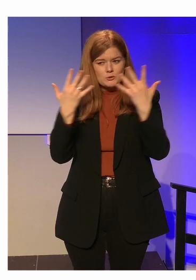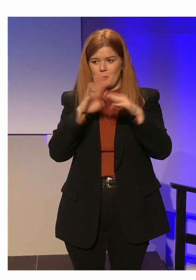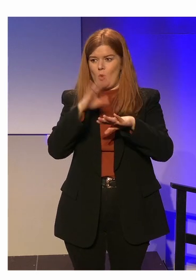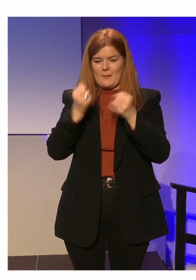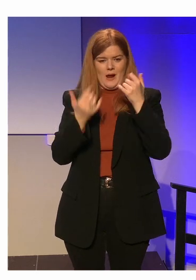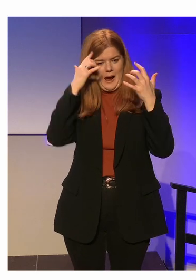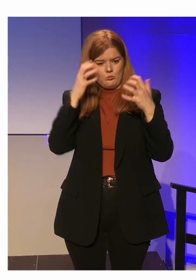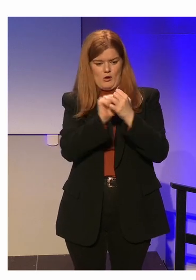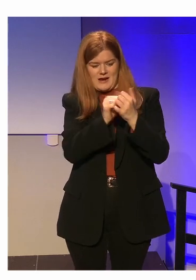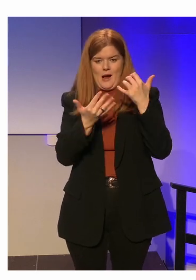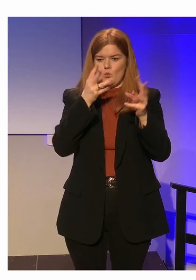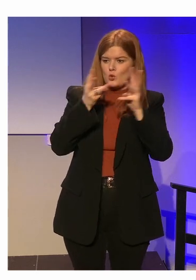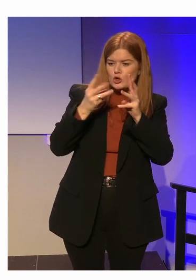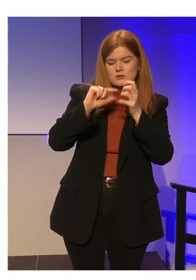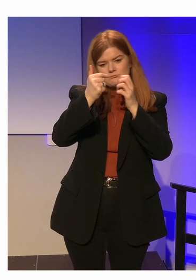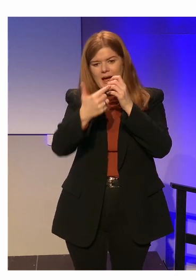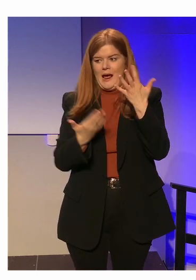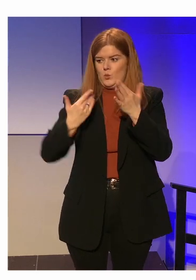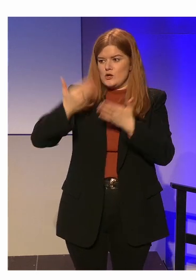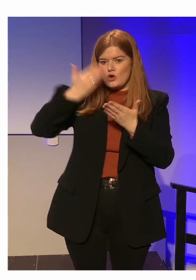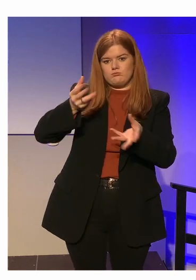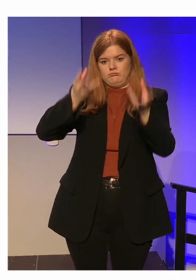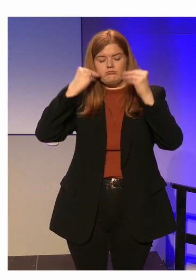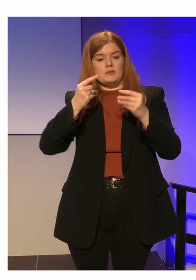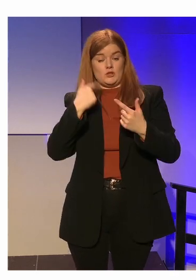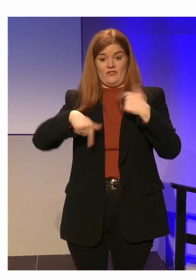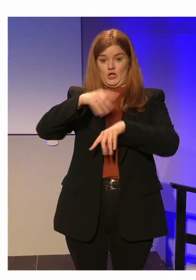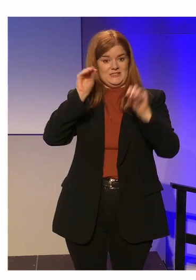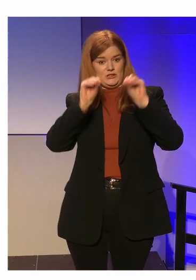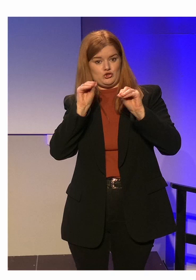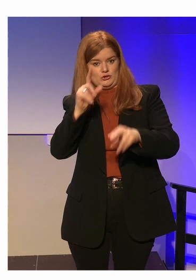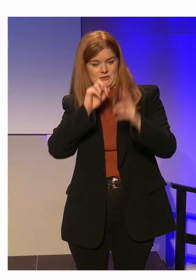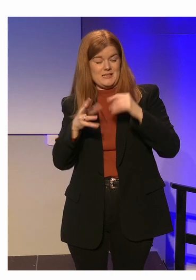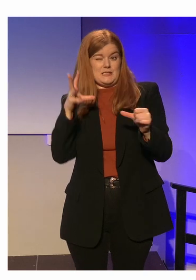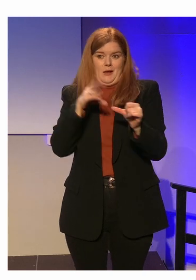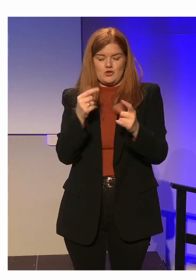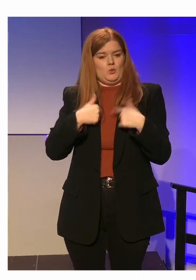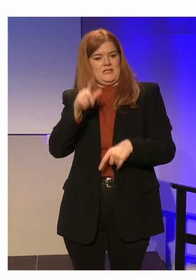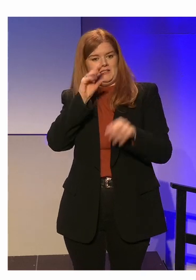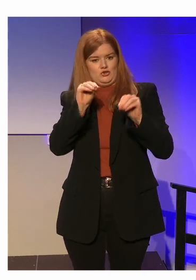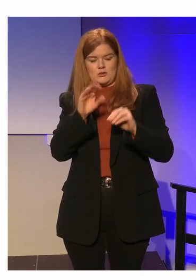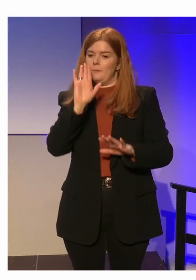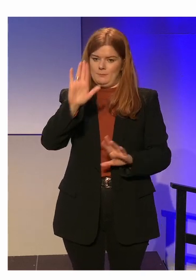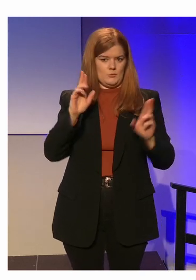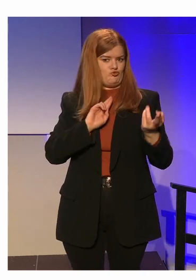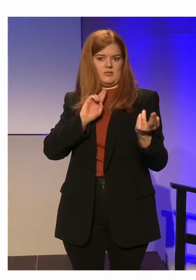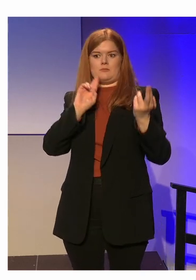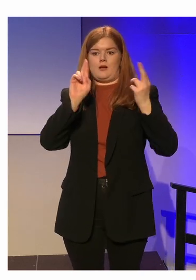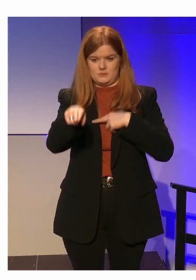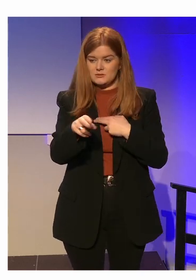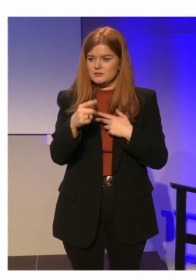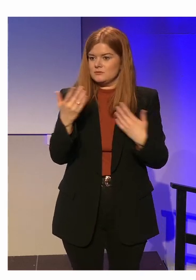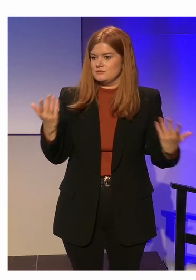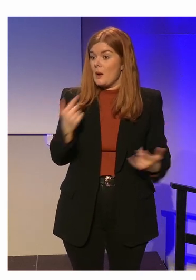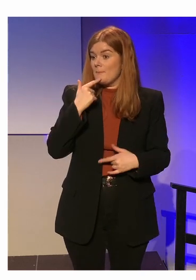how our brains work and how we learn. And as educators, especially as educators, we have to respond to this. But I would